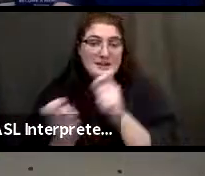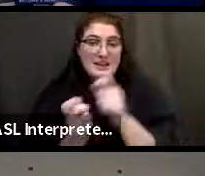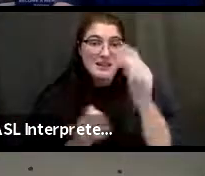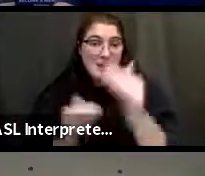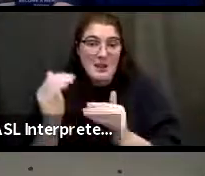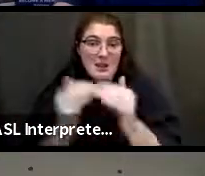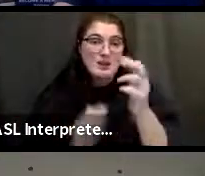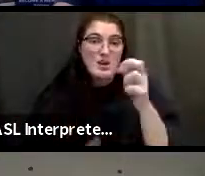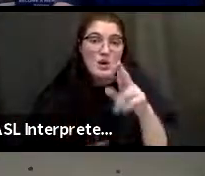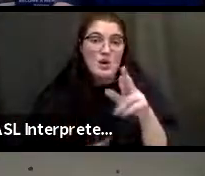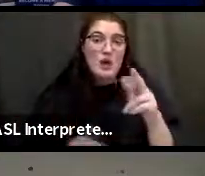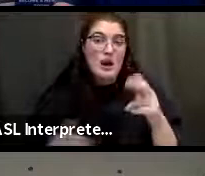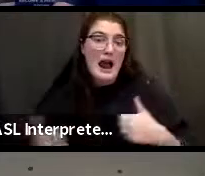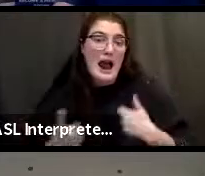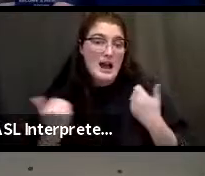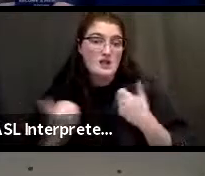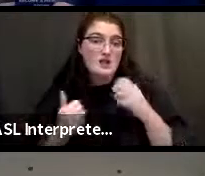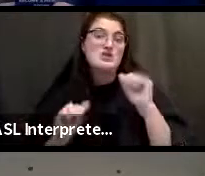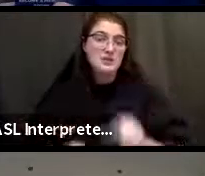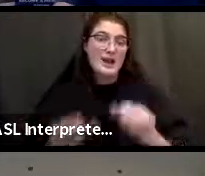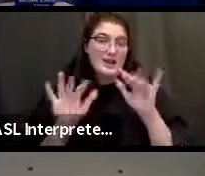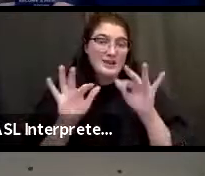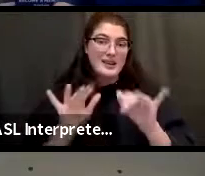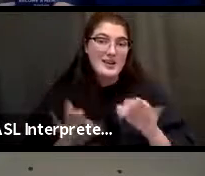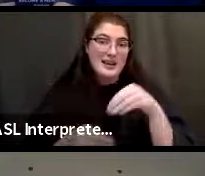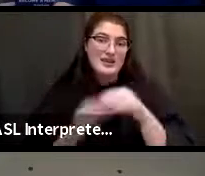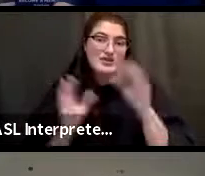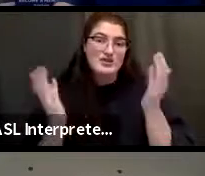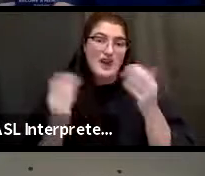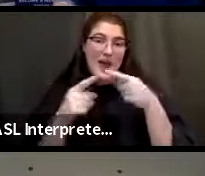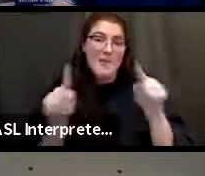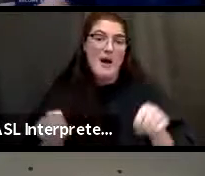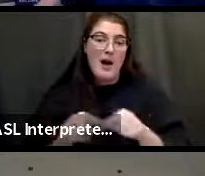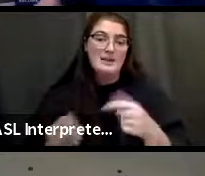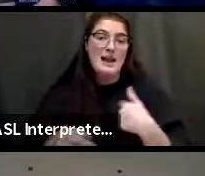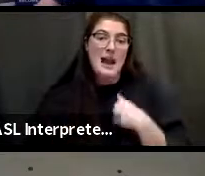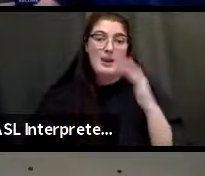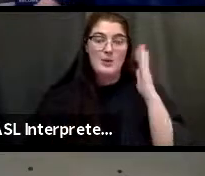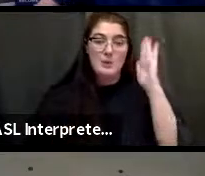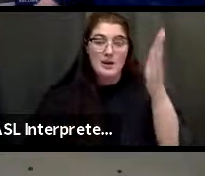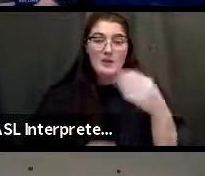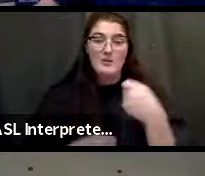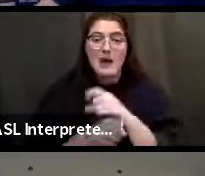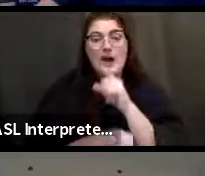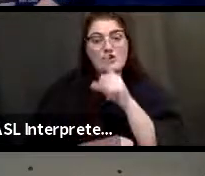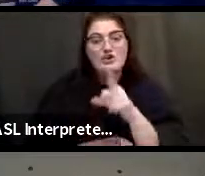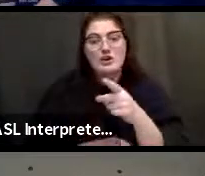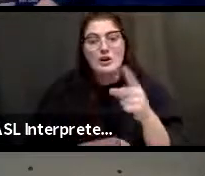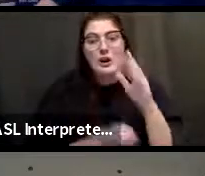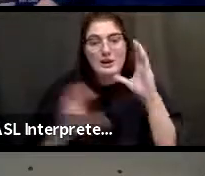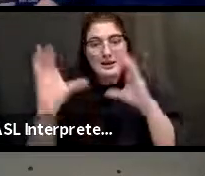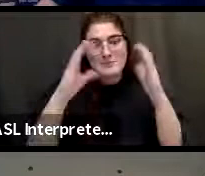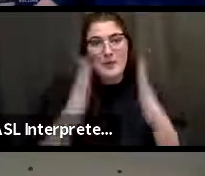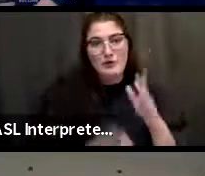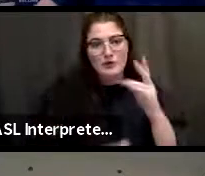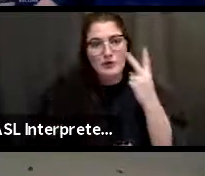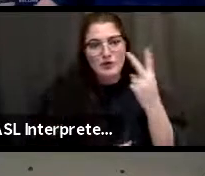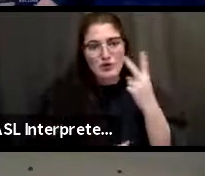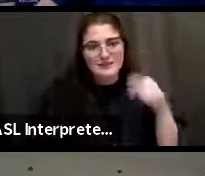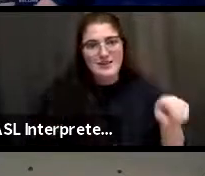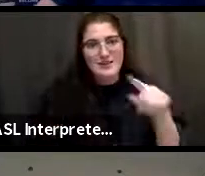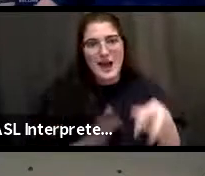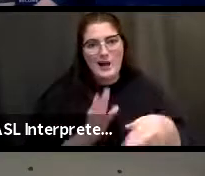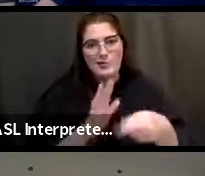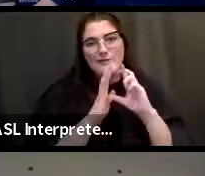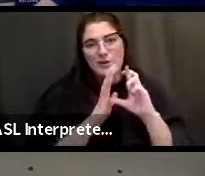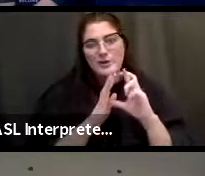address, if you can put that in the chat, I would be sure to make sure that an inspector takes a look at it, we'll do a thorough review, and